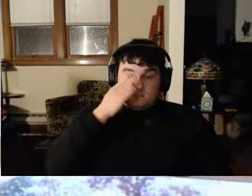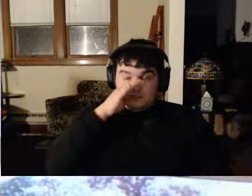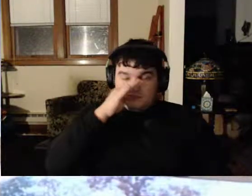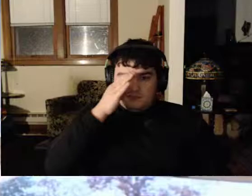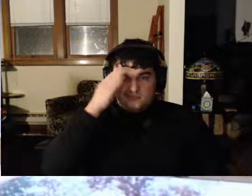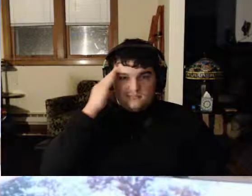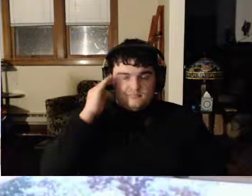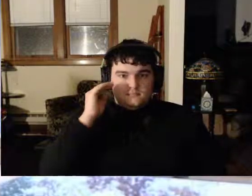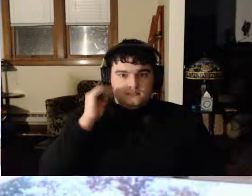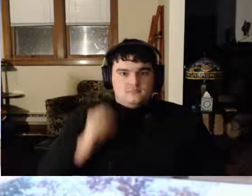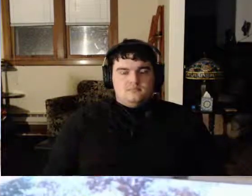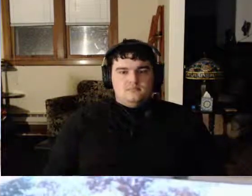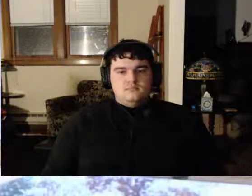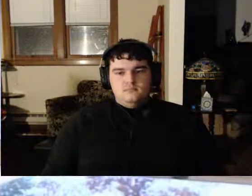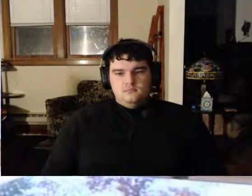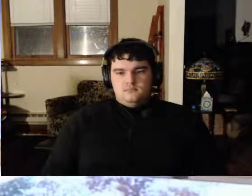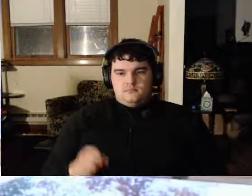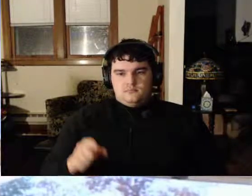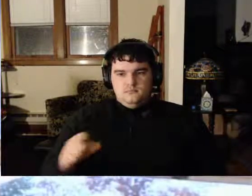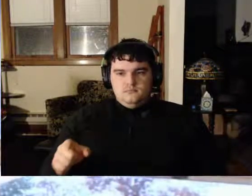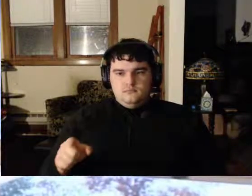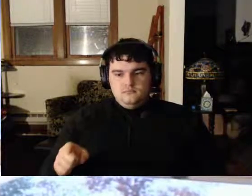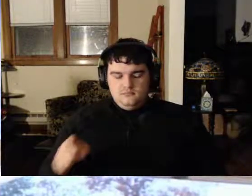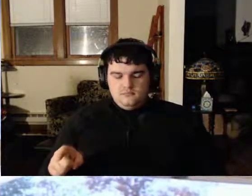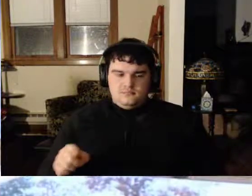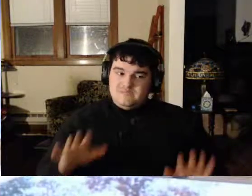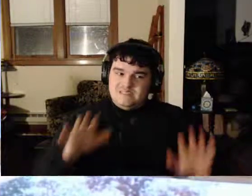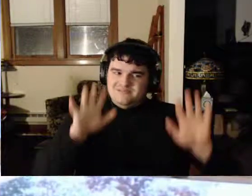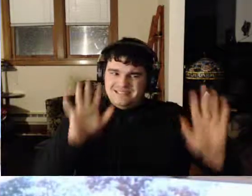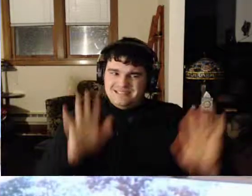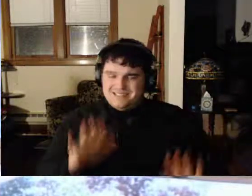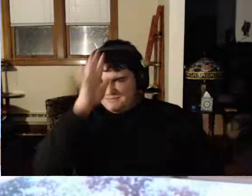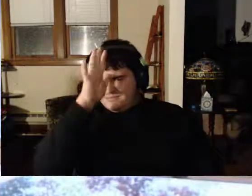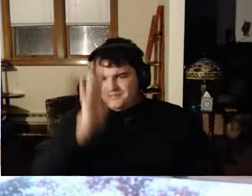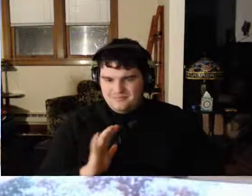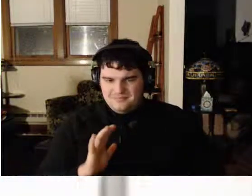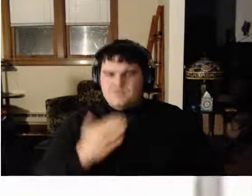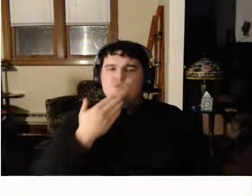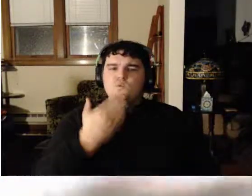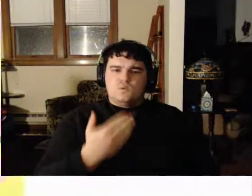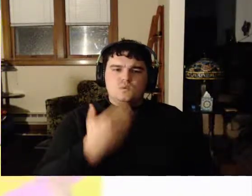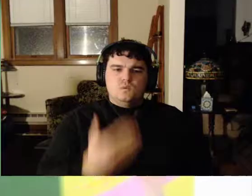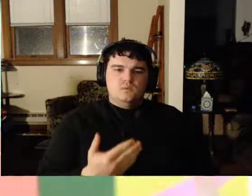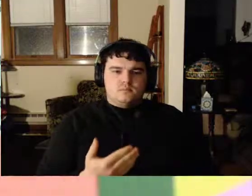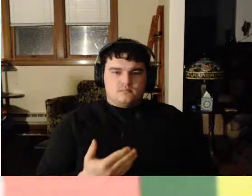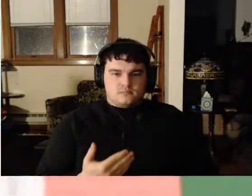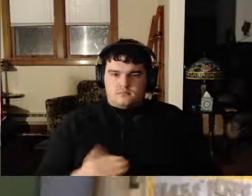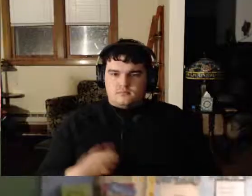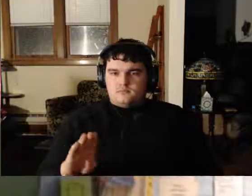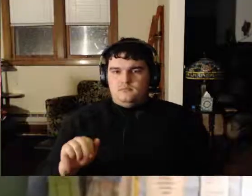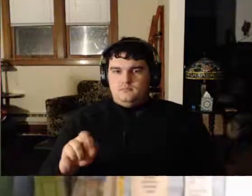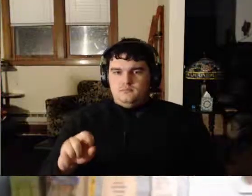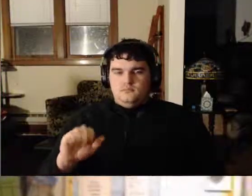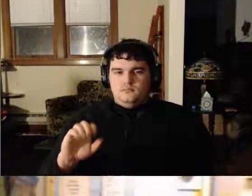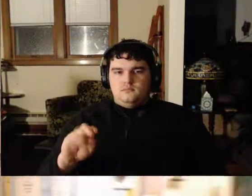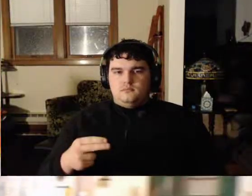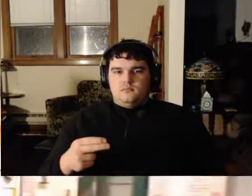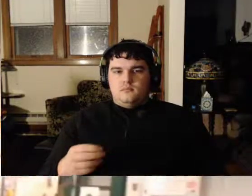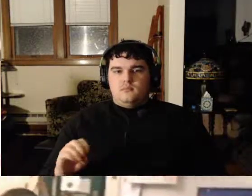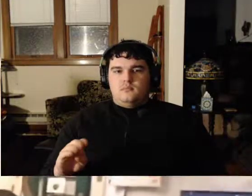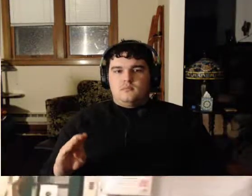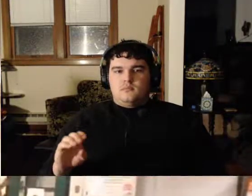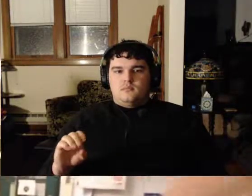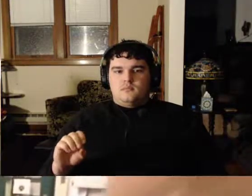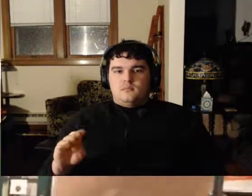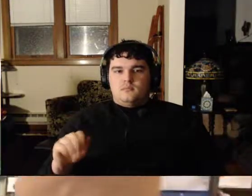States. So he overcame a lot. So that's a good one. Who likes Barack Obama? This